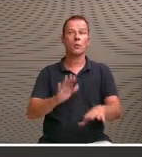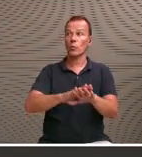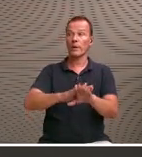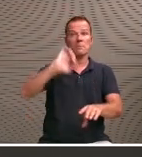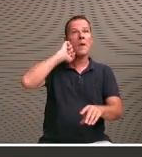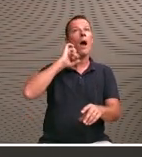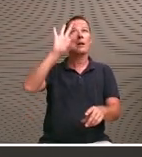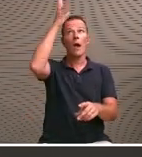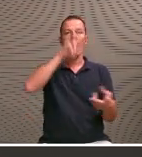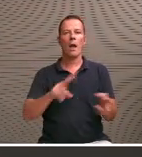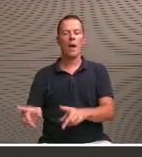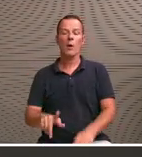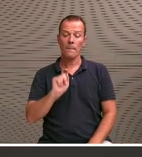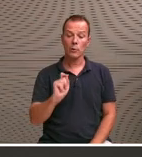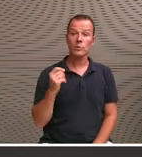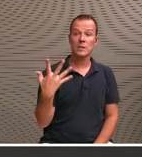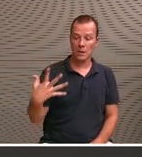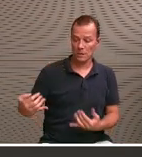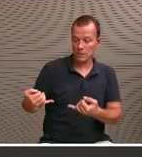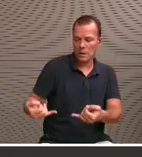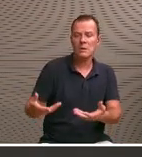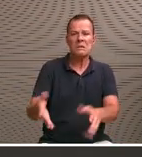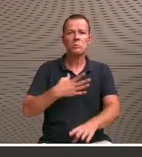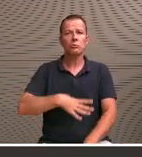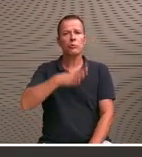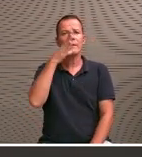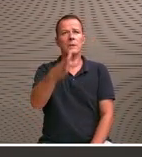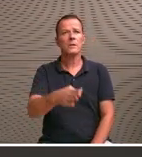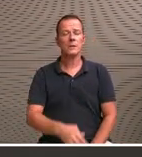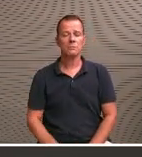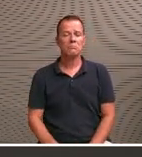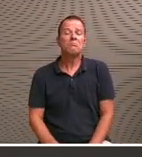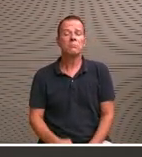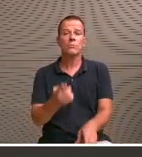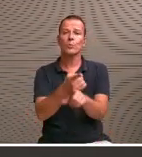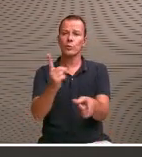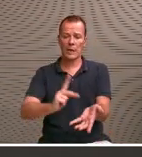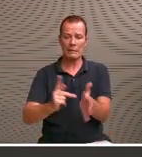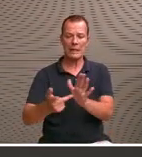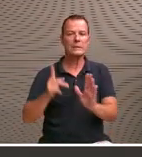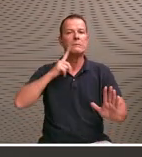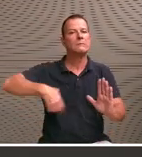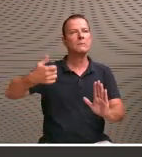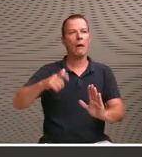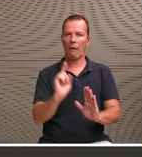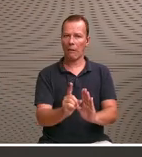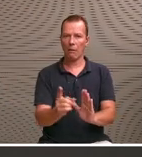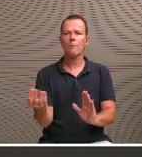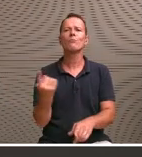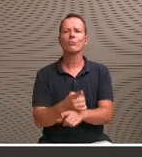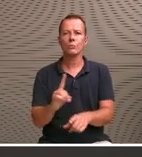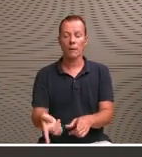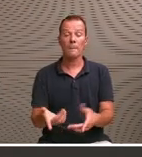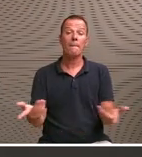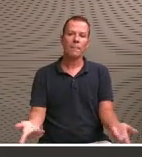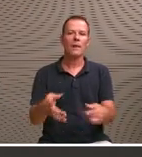to do is recap why hyperscaling climate technology is an imperative. I'd like to frame that in terms of opportunity